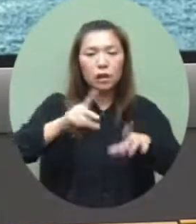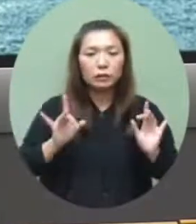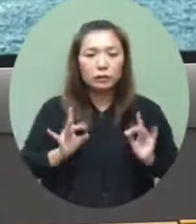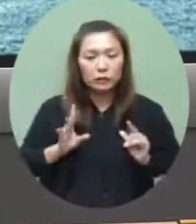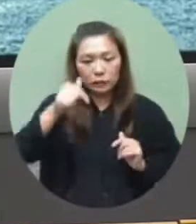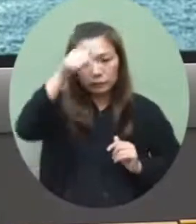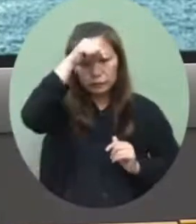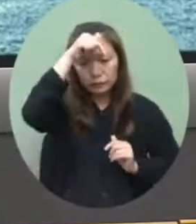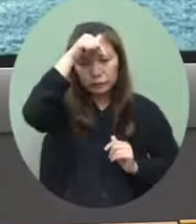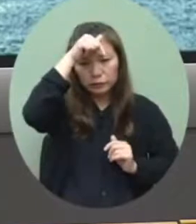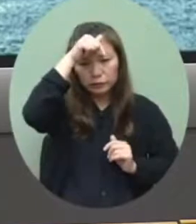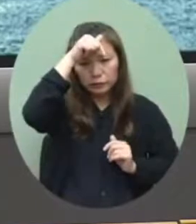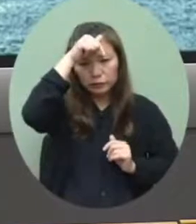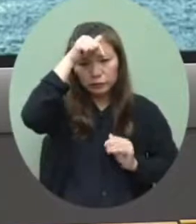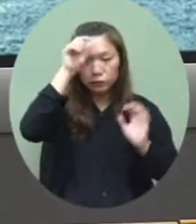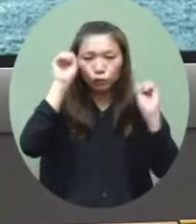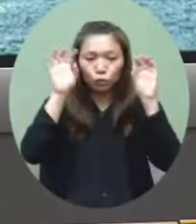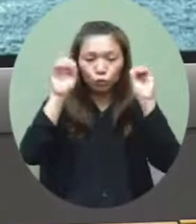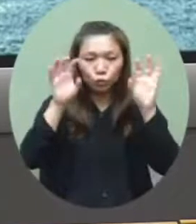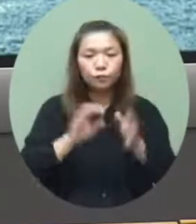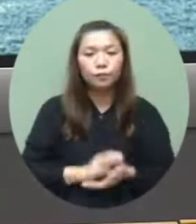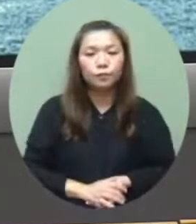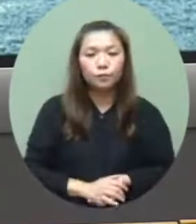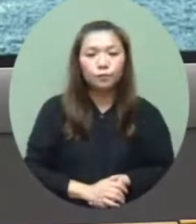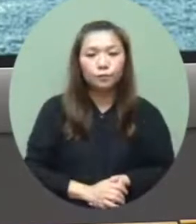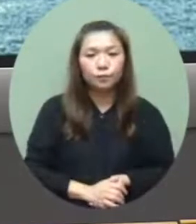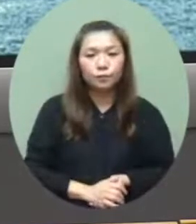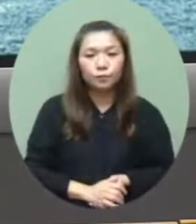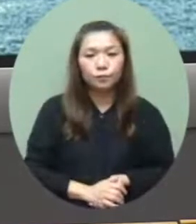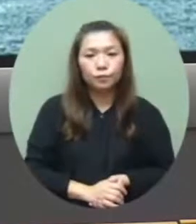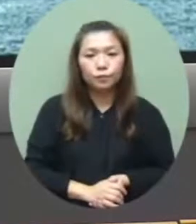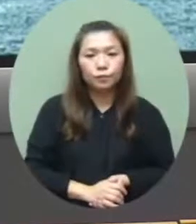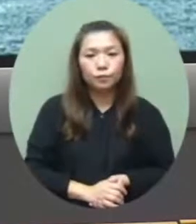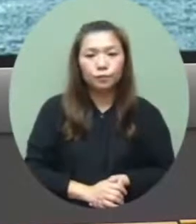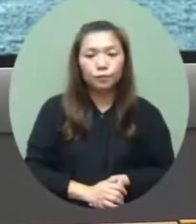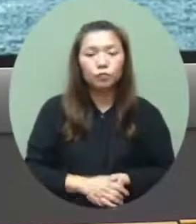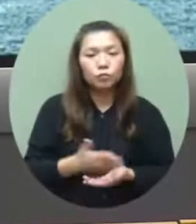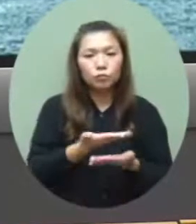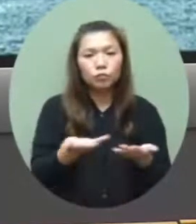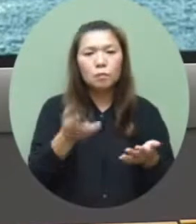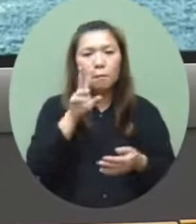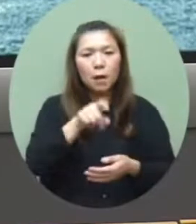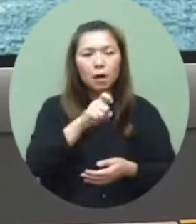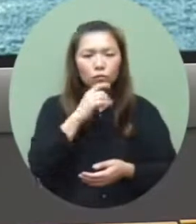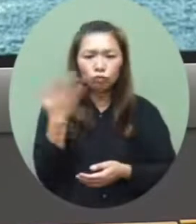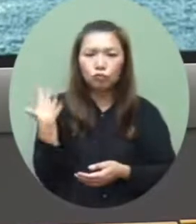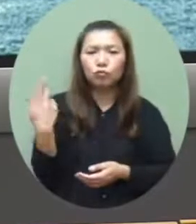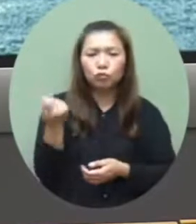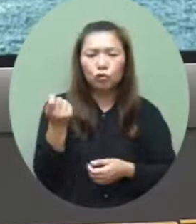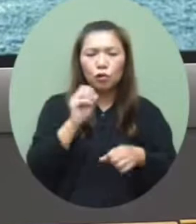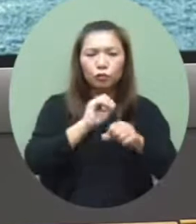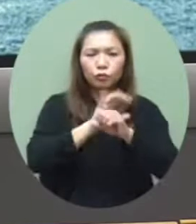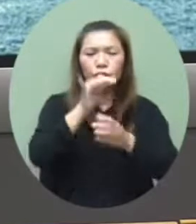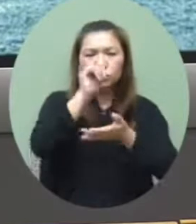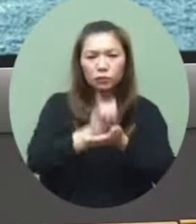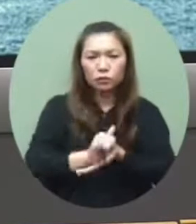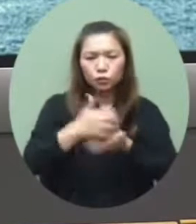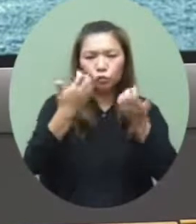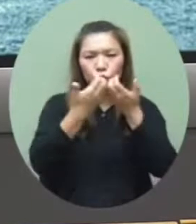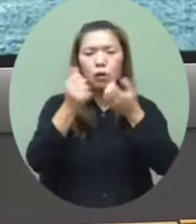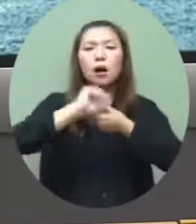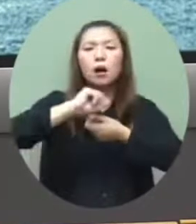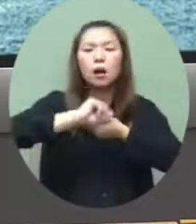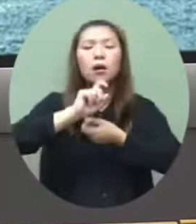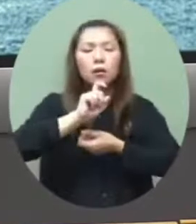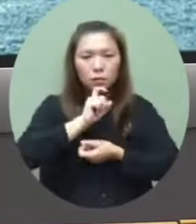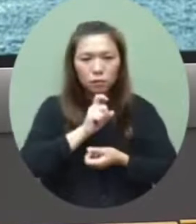possible. Next, I'd like to announce some information in relation to transfer of